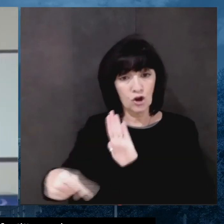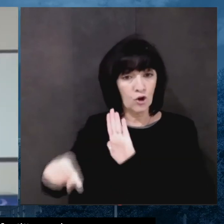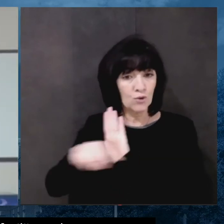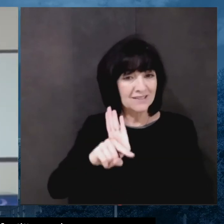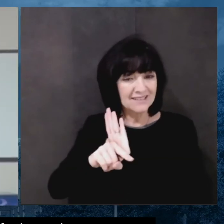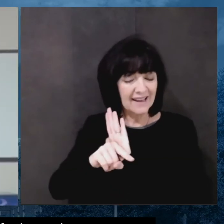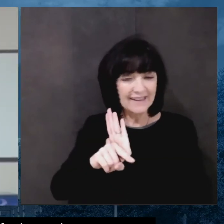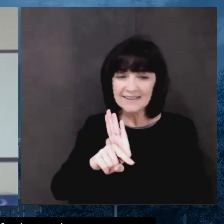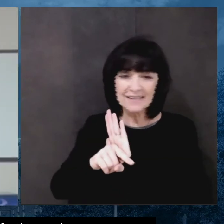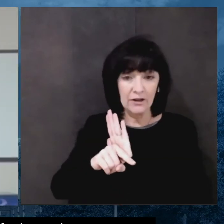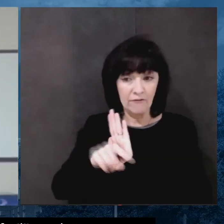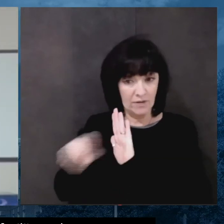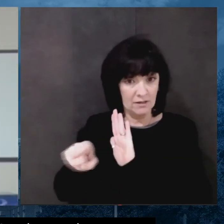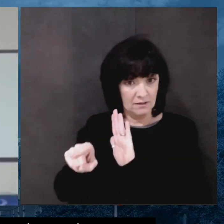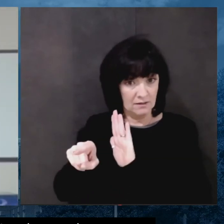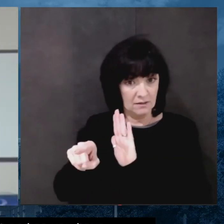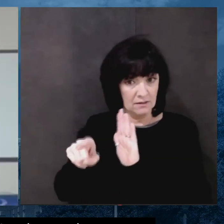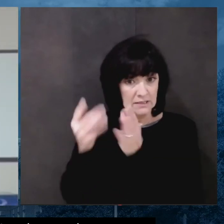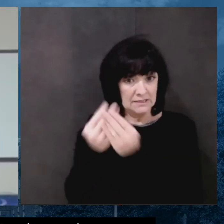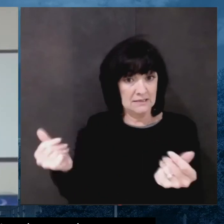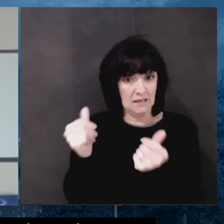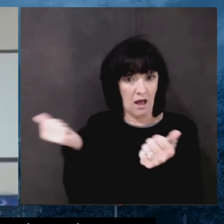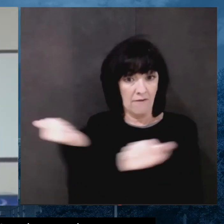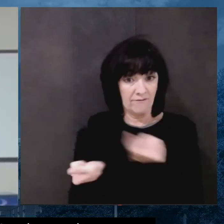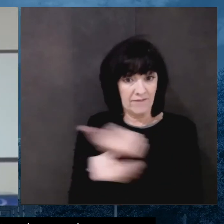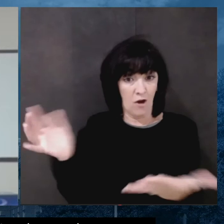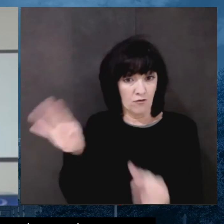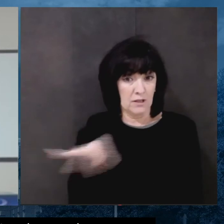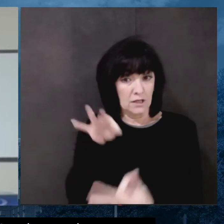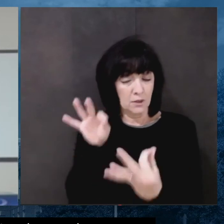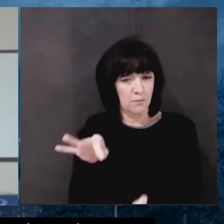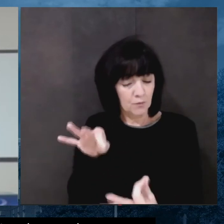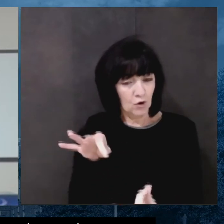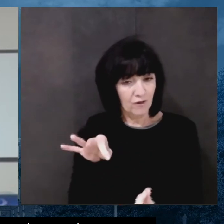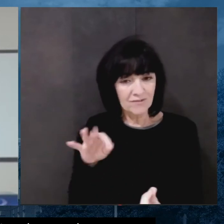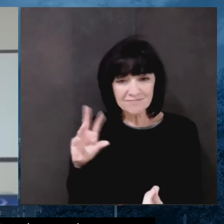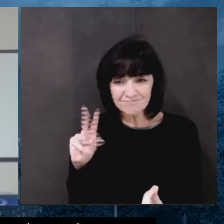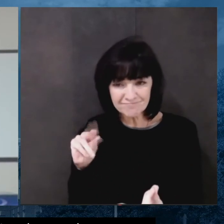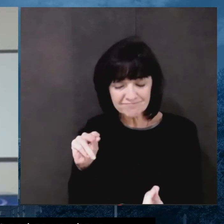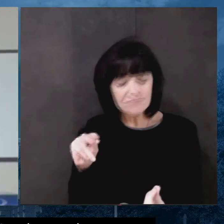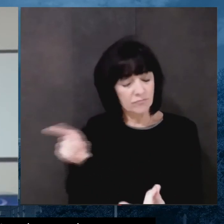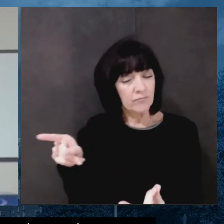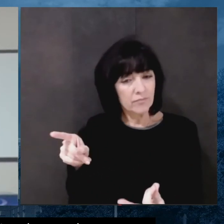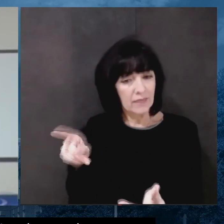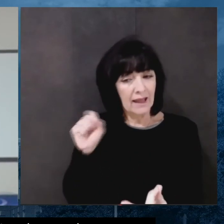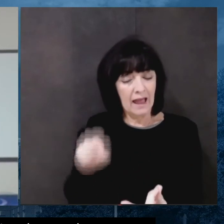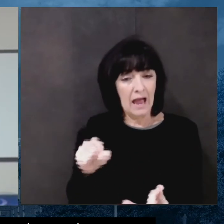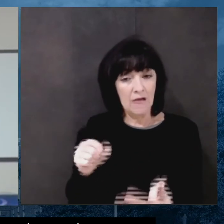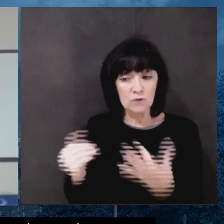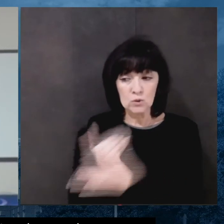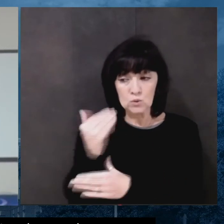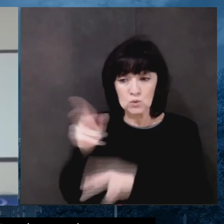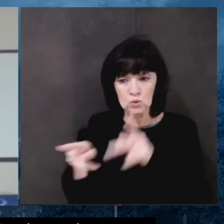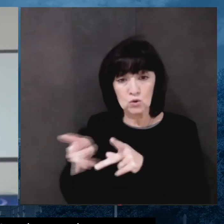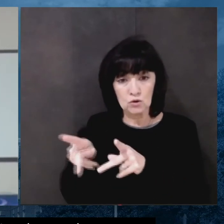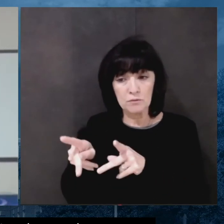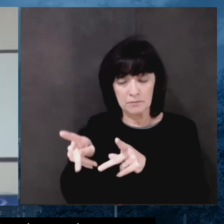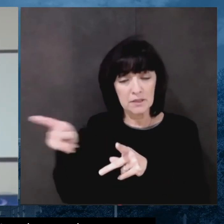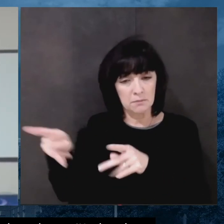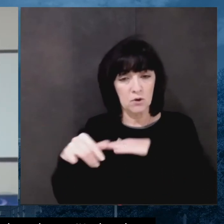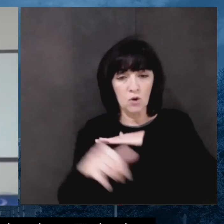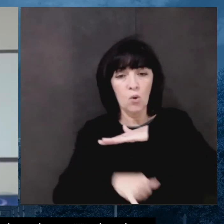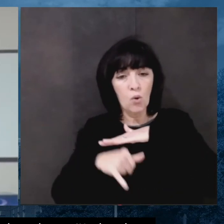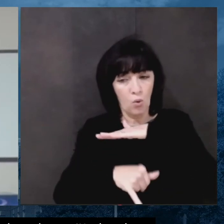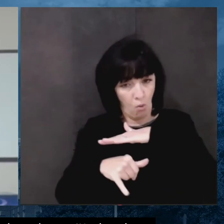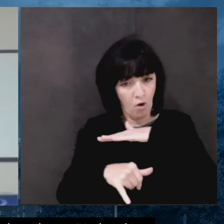units, which will accept new patients or new residents as well as newly readmitted residents within that 14 quarantine period, just in